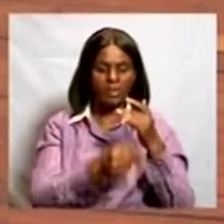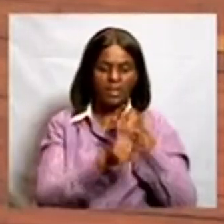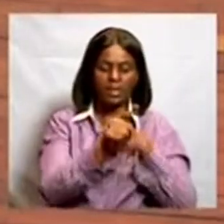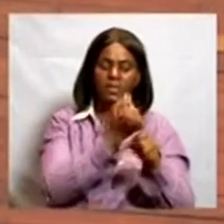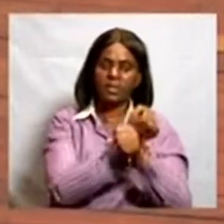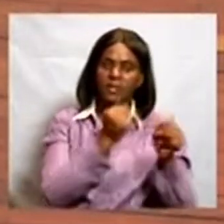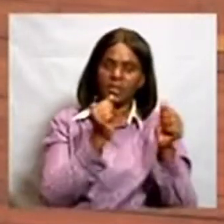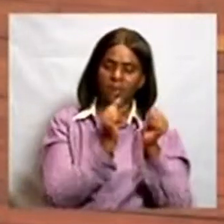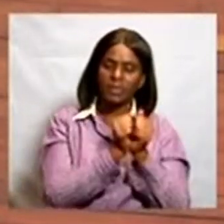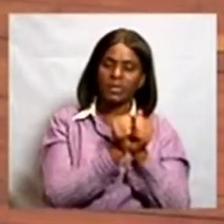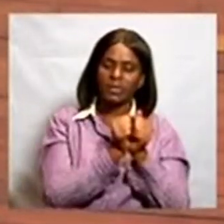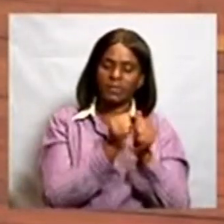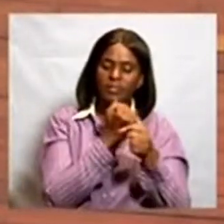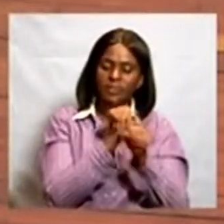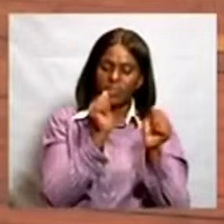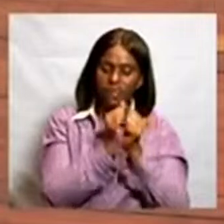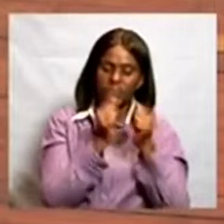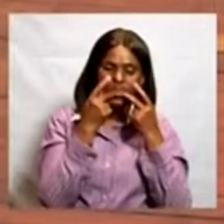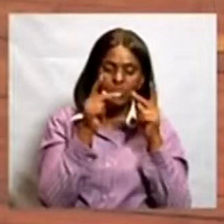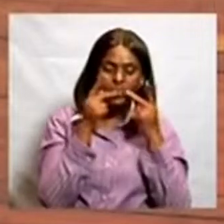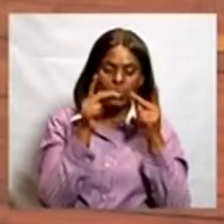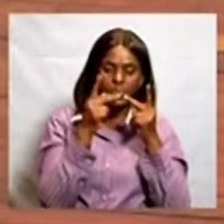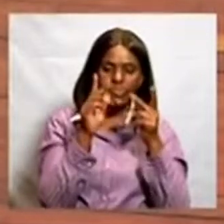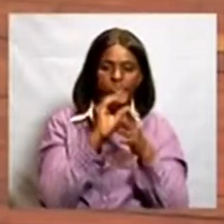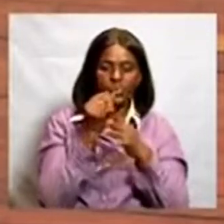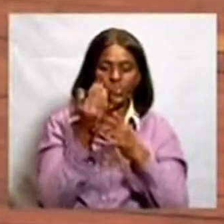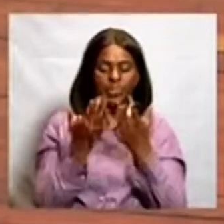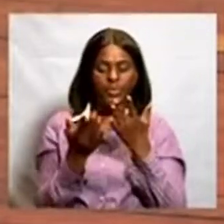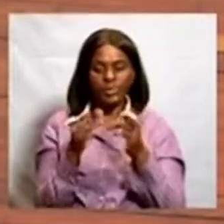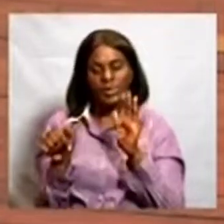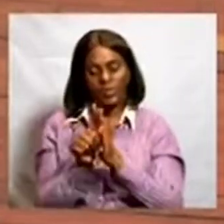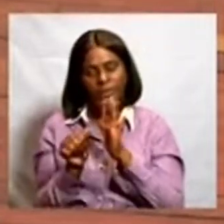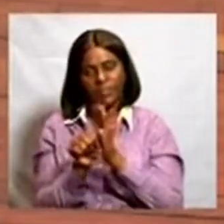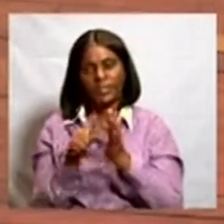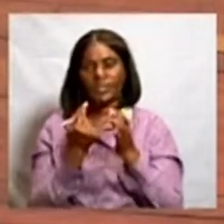the public, you will not do with the private one?